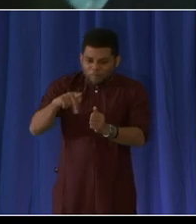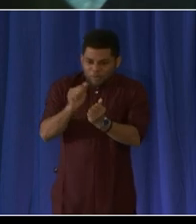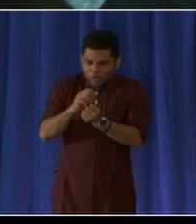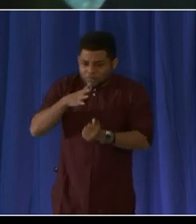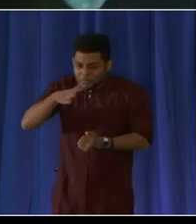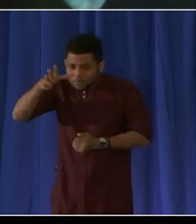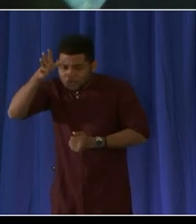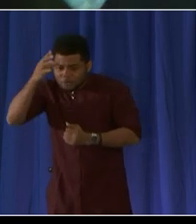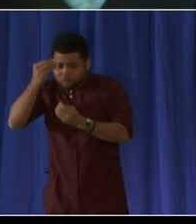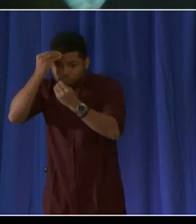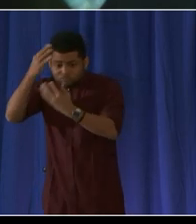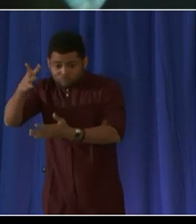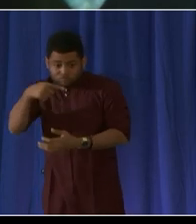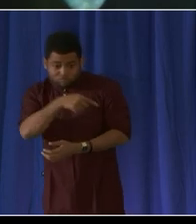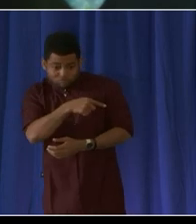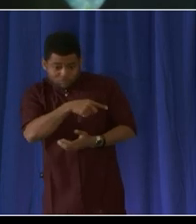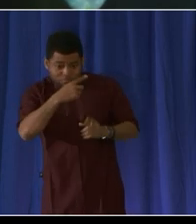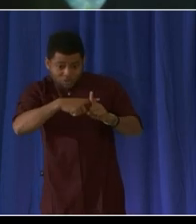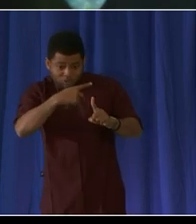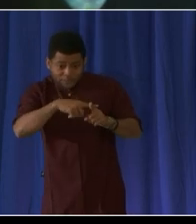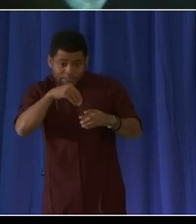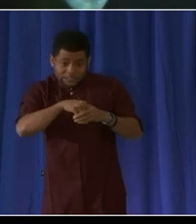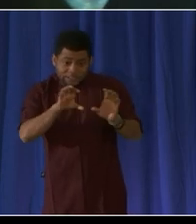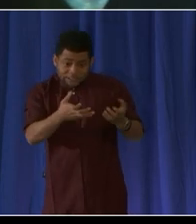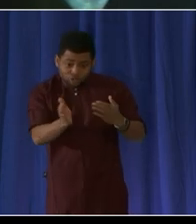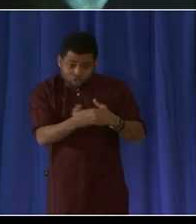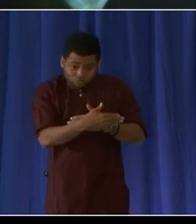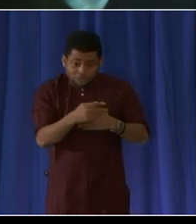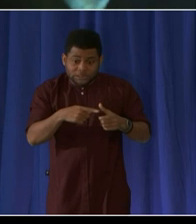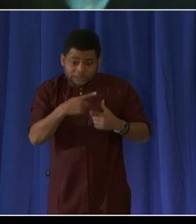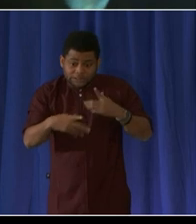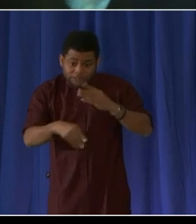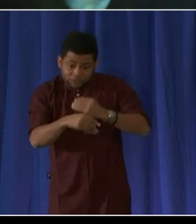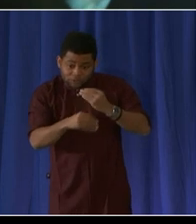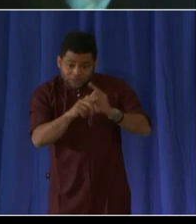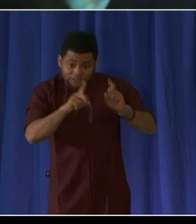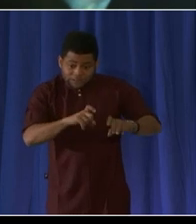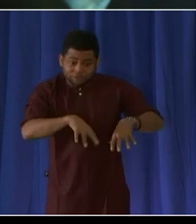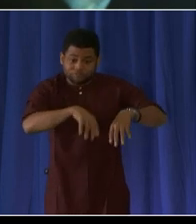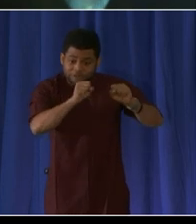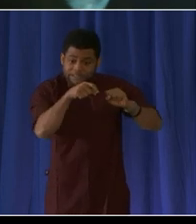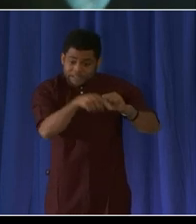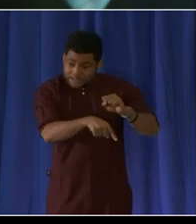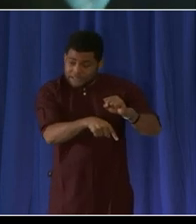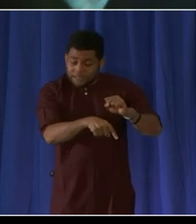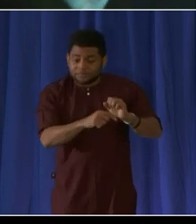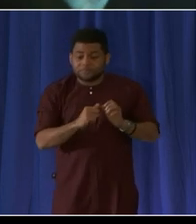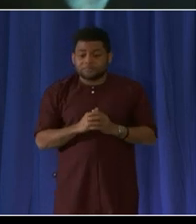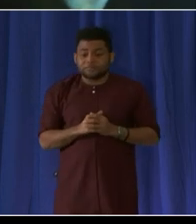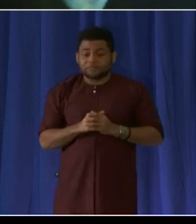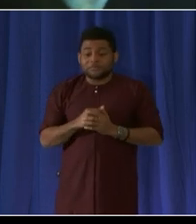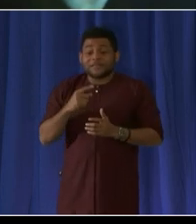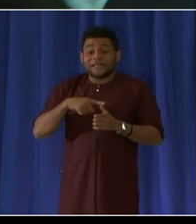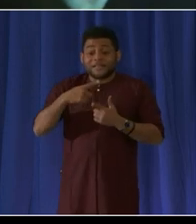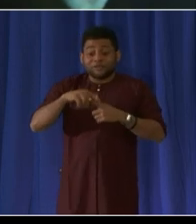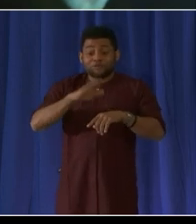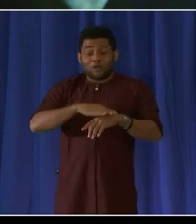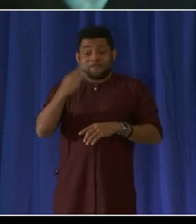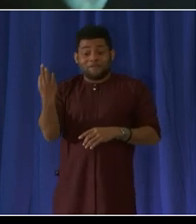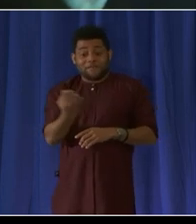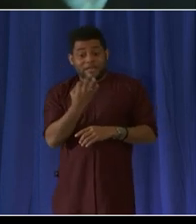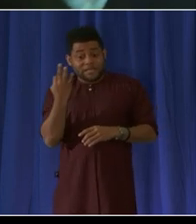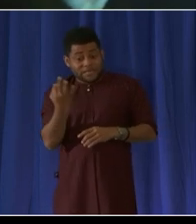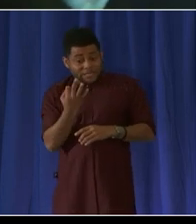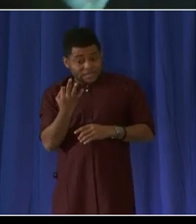with parents to let them know that there had been a positive case on Tuesday and additional testing would be required. And then on Friday, we